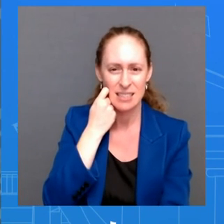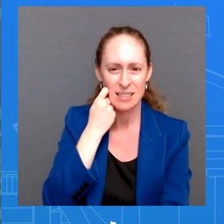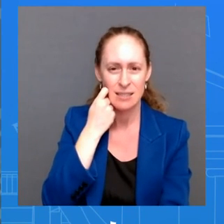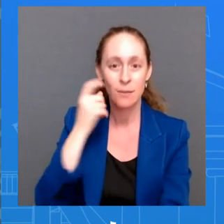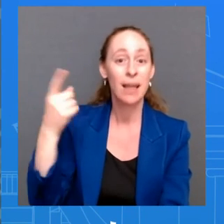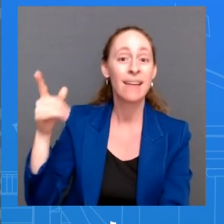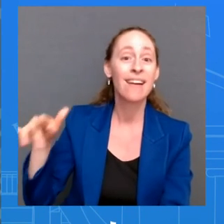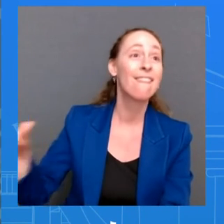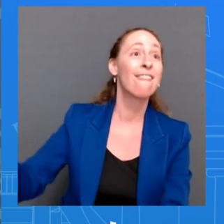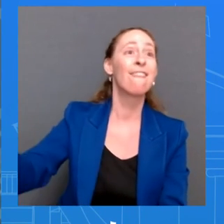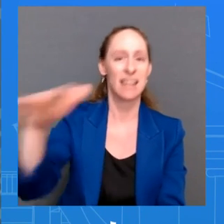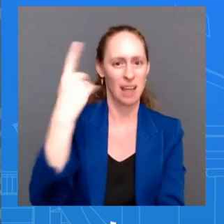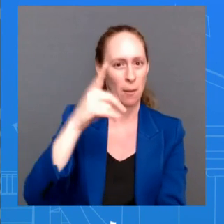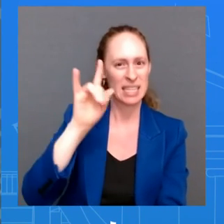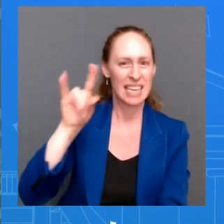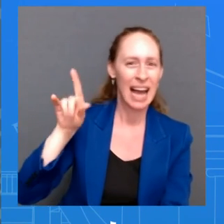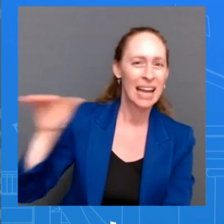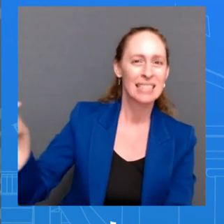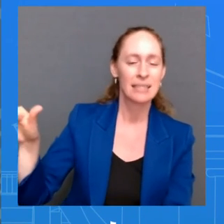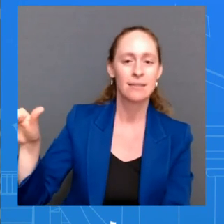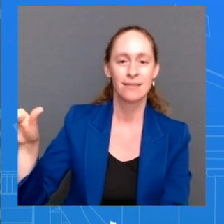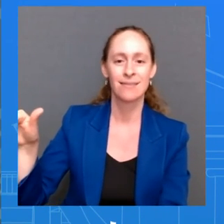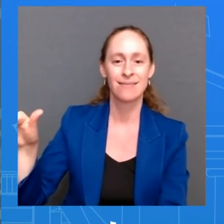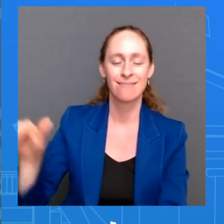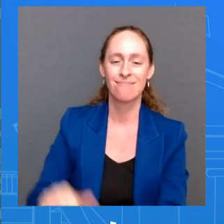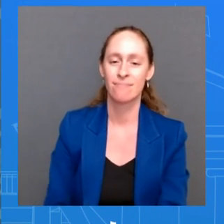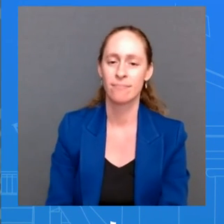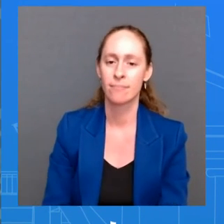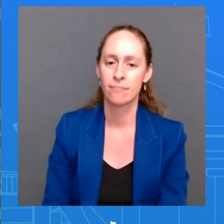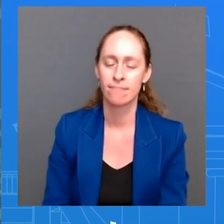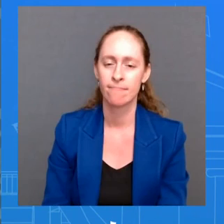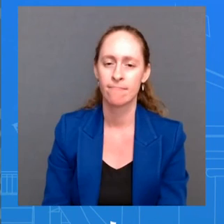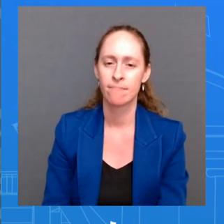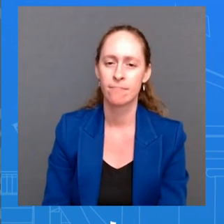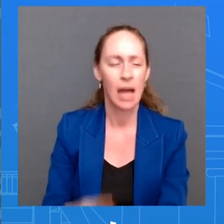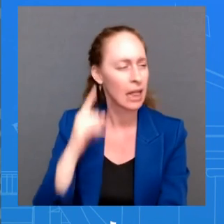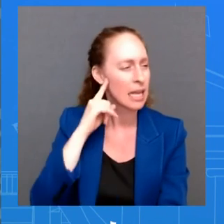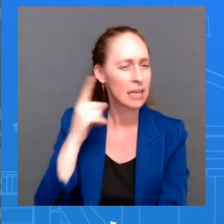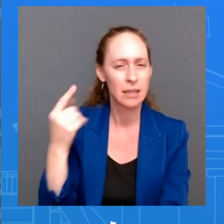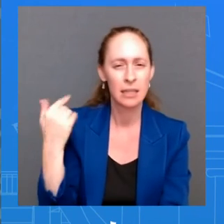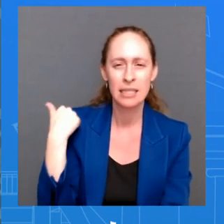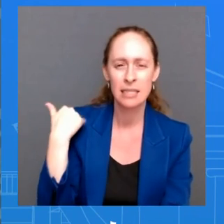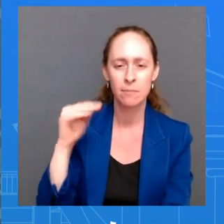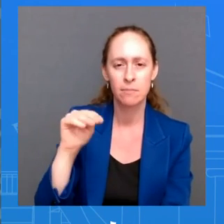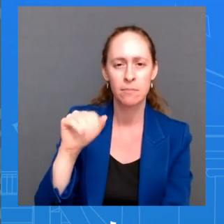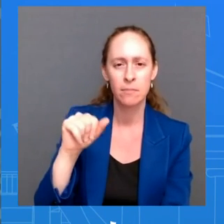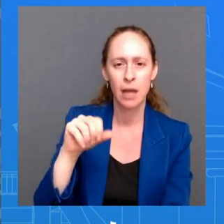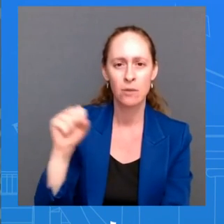road, which is when he was in Somerset, Massachusetts. And he said by the end of August. So